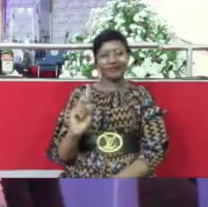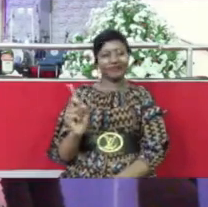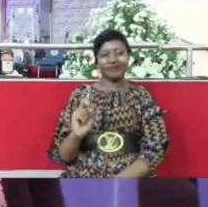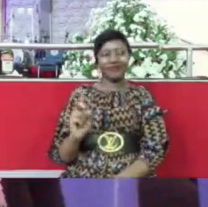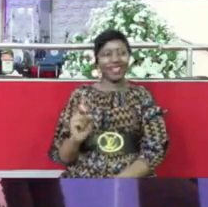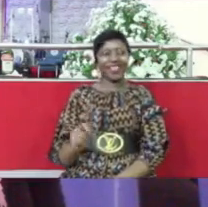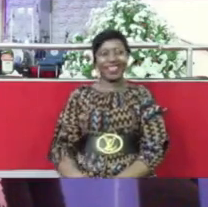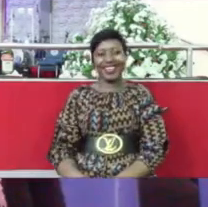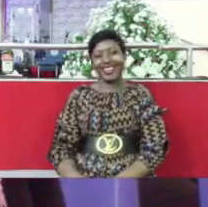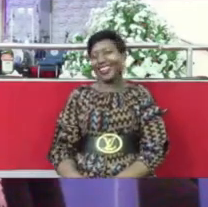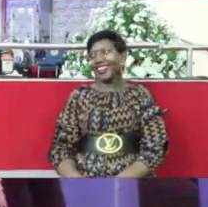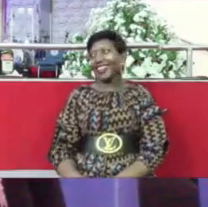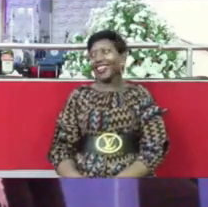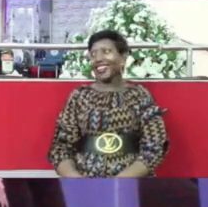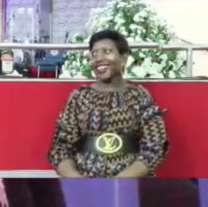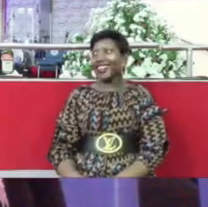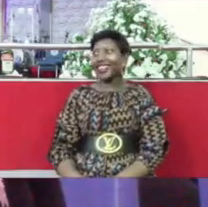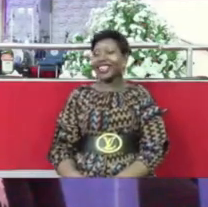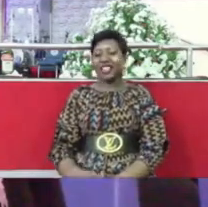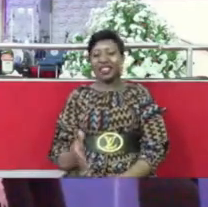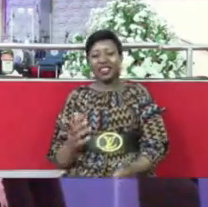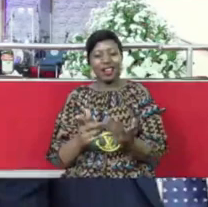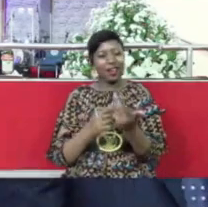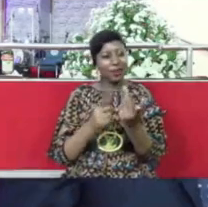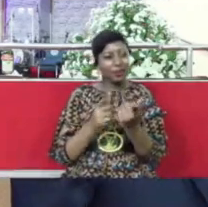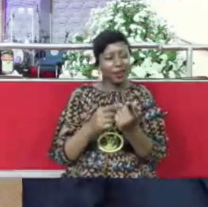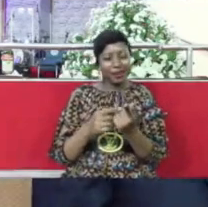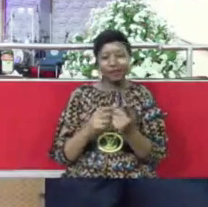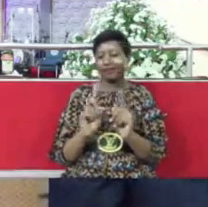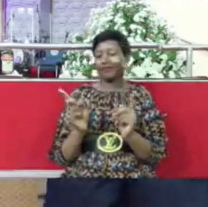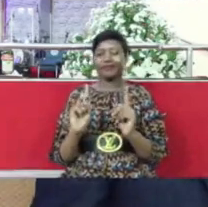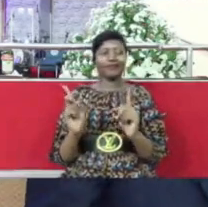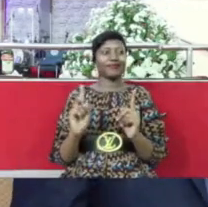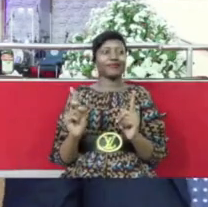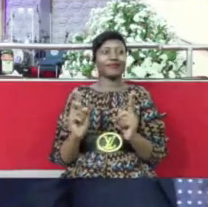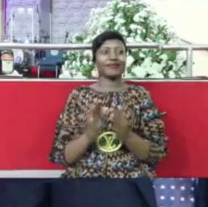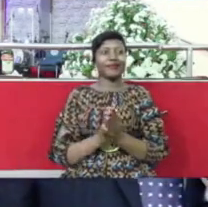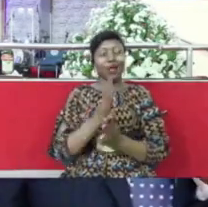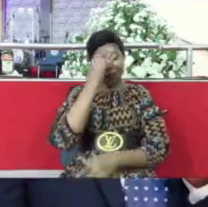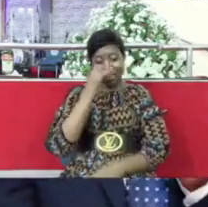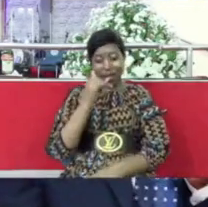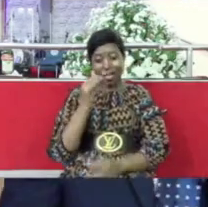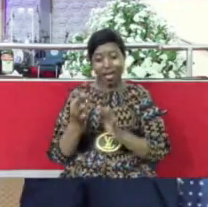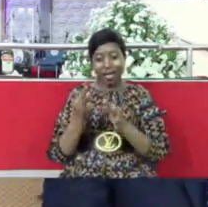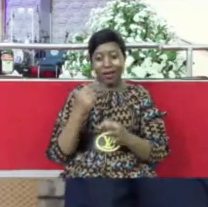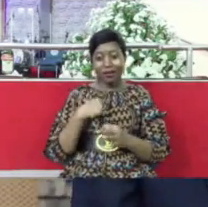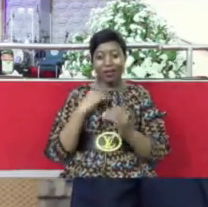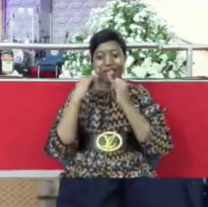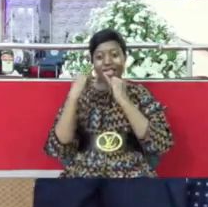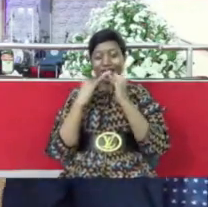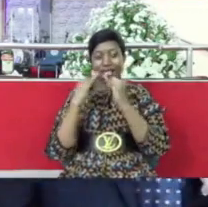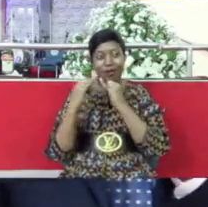How did you score in English? Na hesabu. In mathematics? Because you see, if I did. Kama ningefanya hivyo. Then nilipata